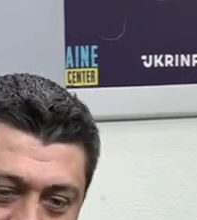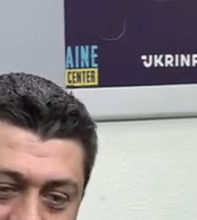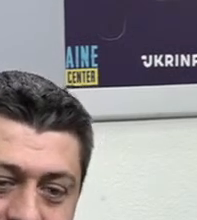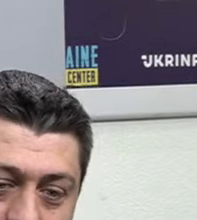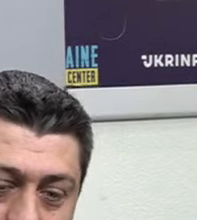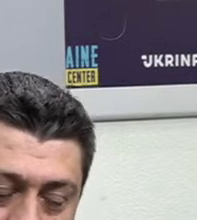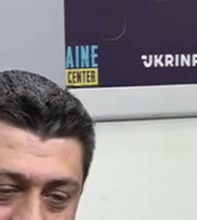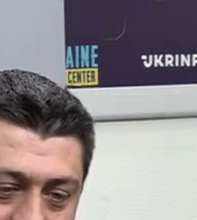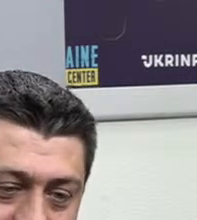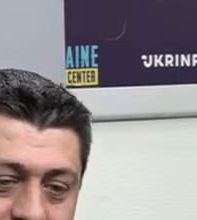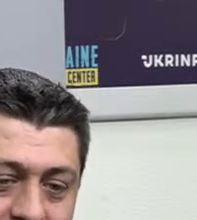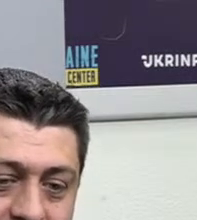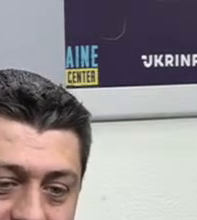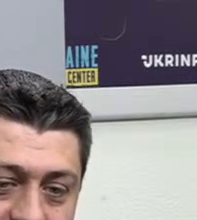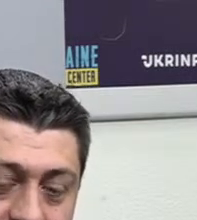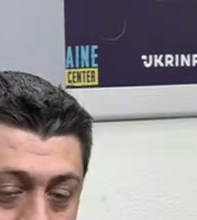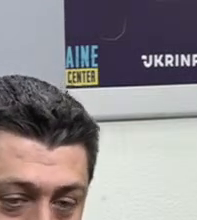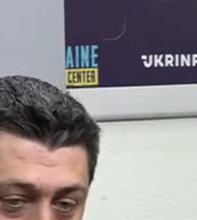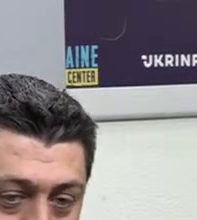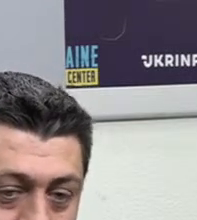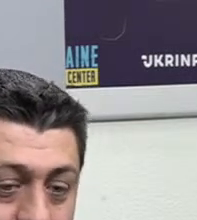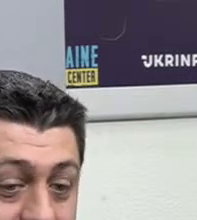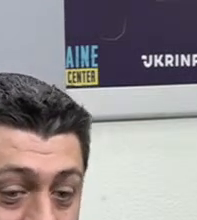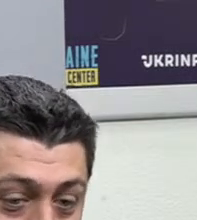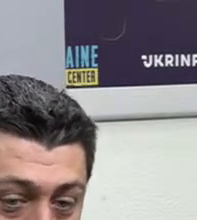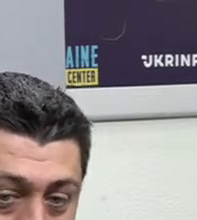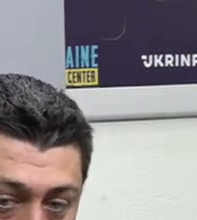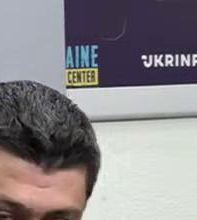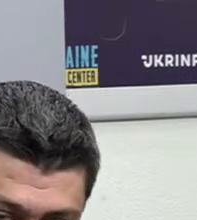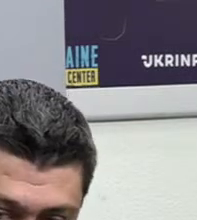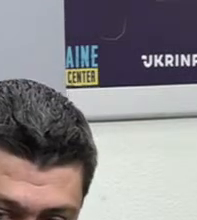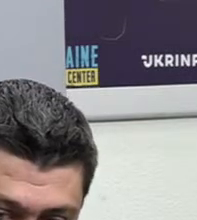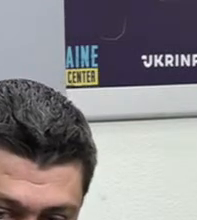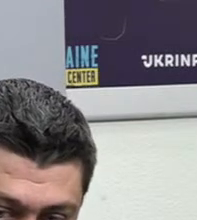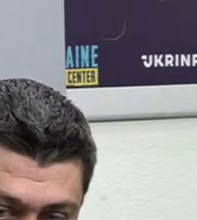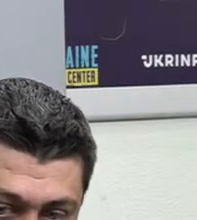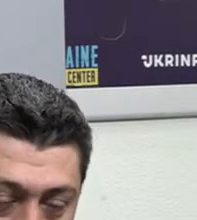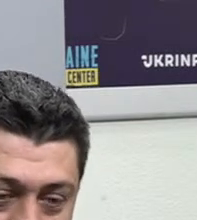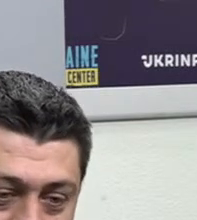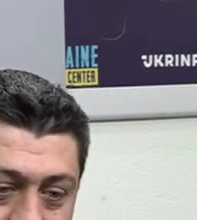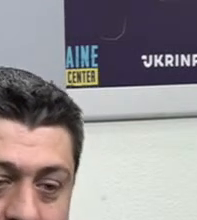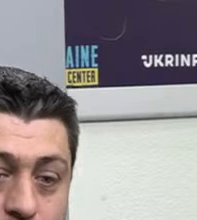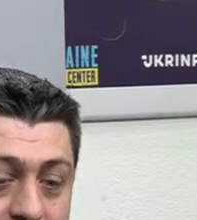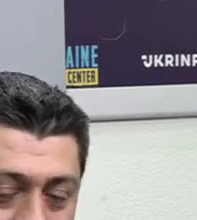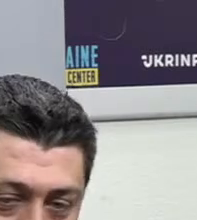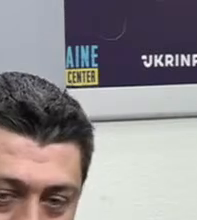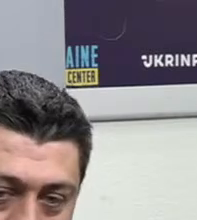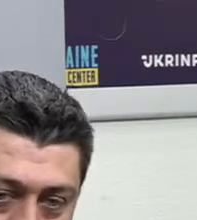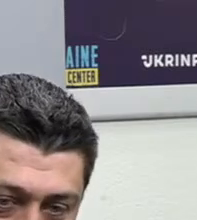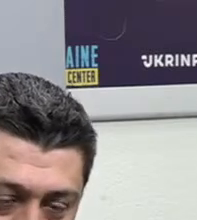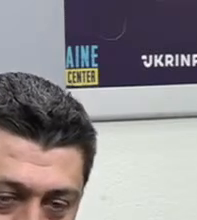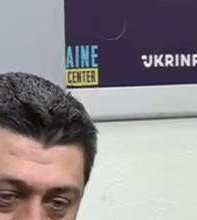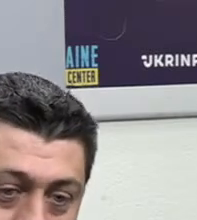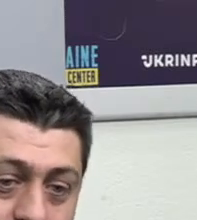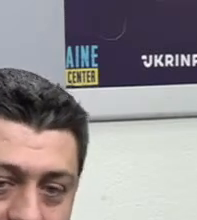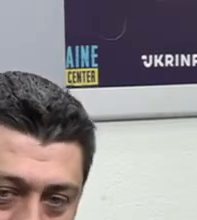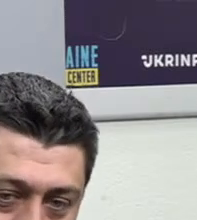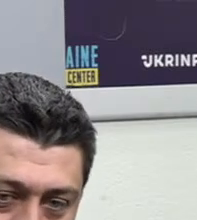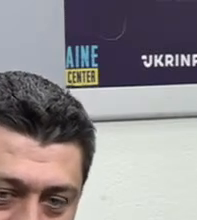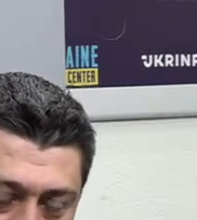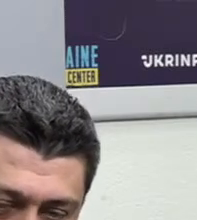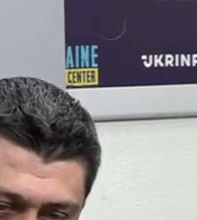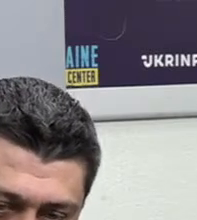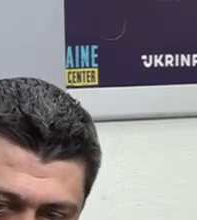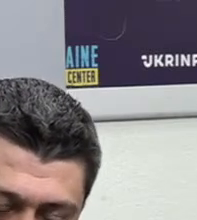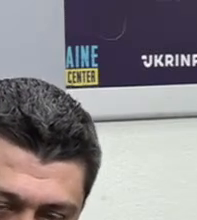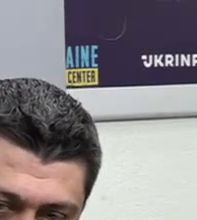European Union. Sometimes these narratives are imposed upon us, sometimes we impose on them. But this